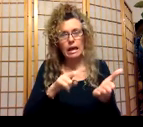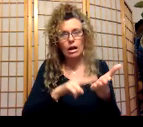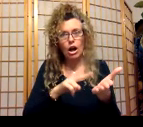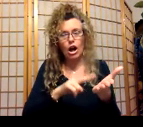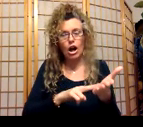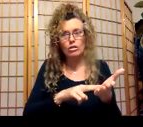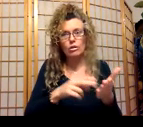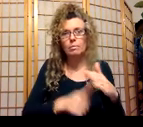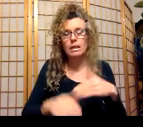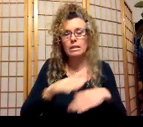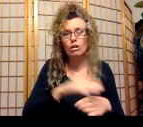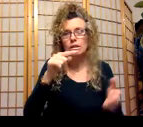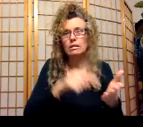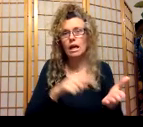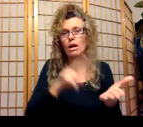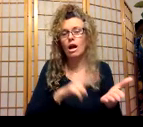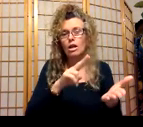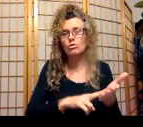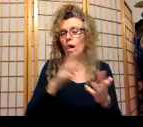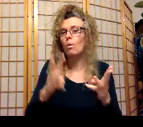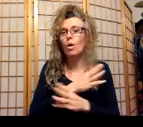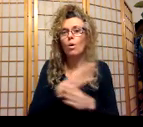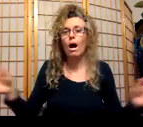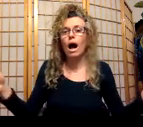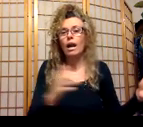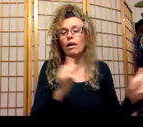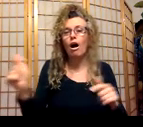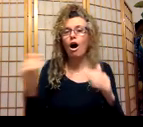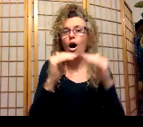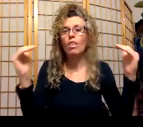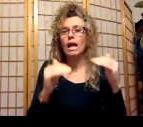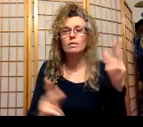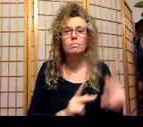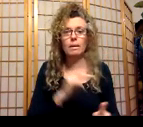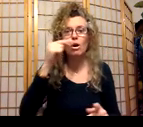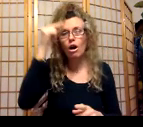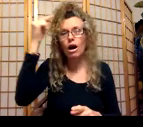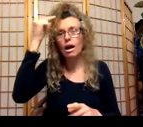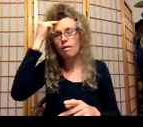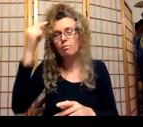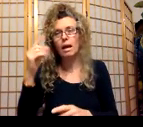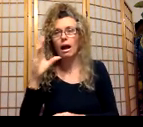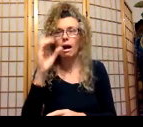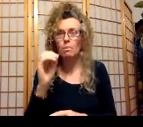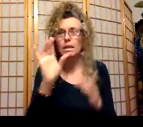on debt contract worldwide in all the layers, people, government, companies, etc.